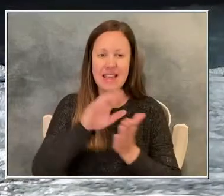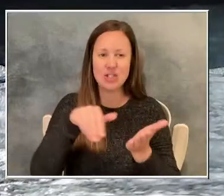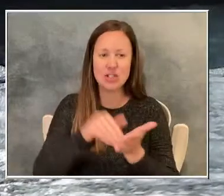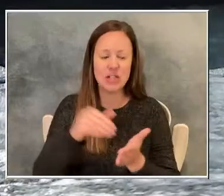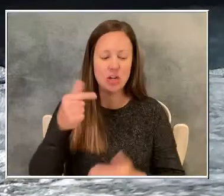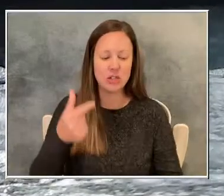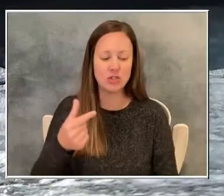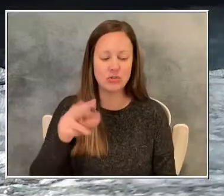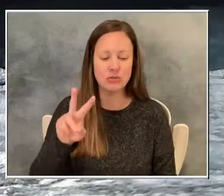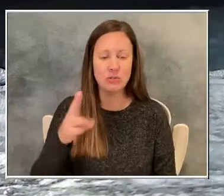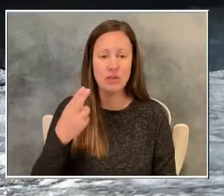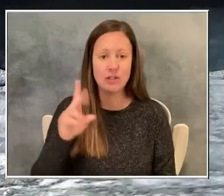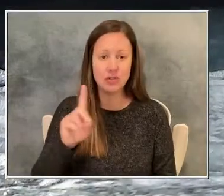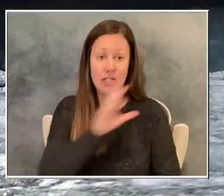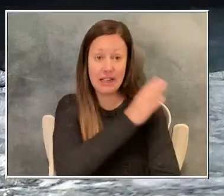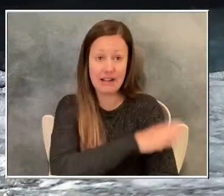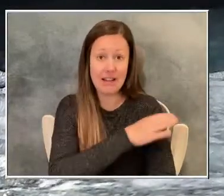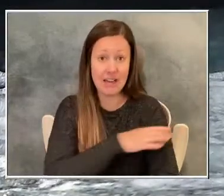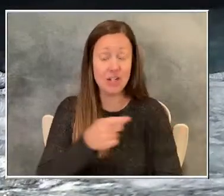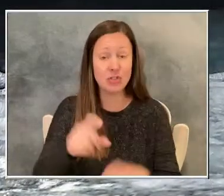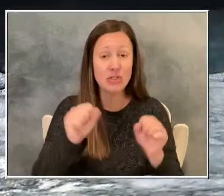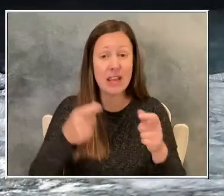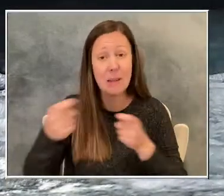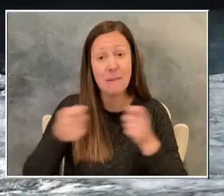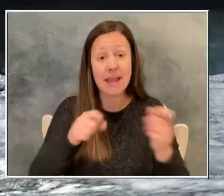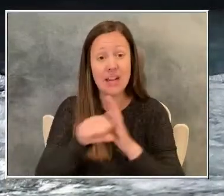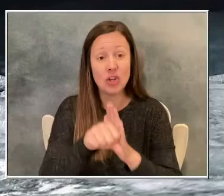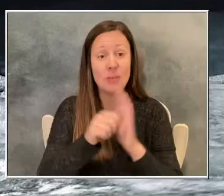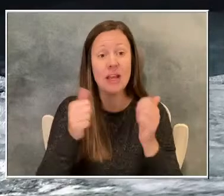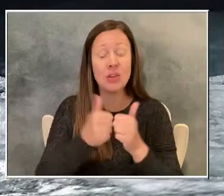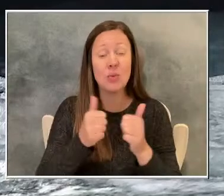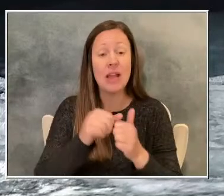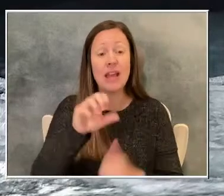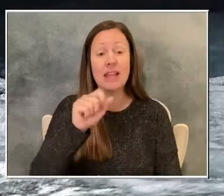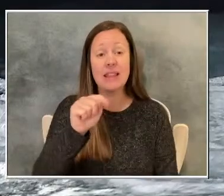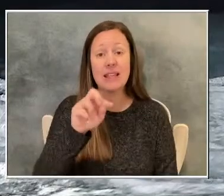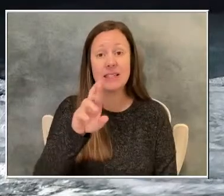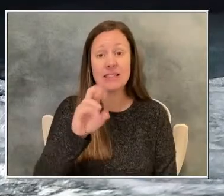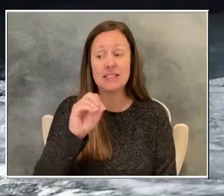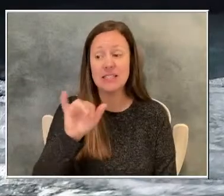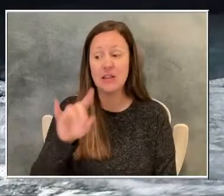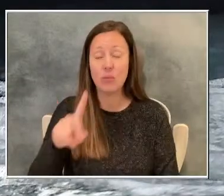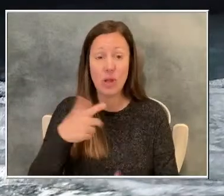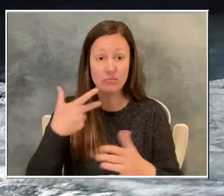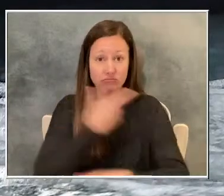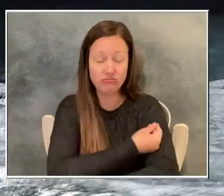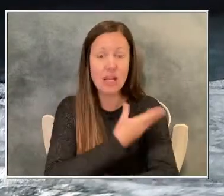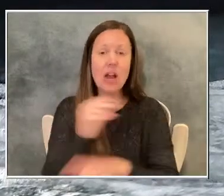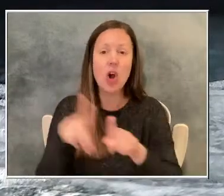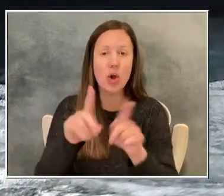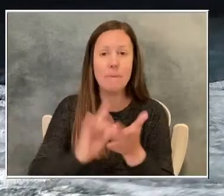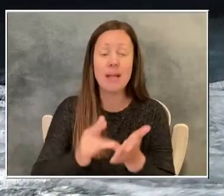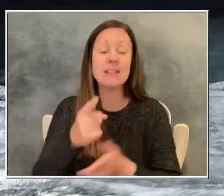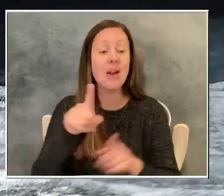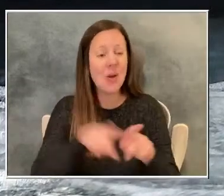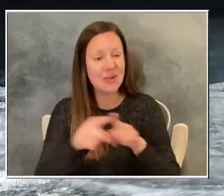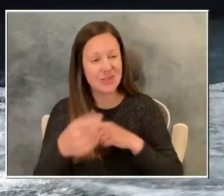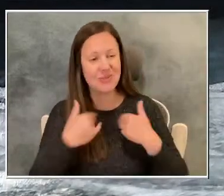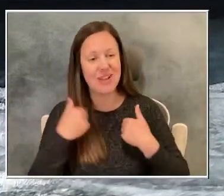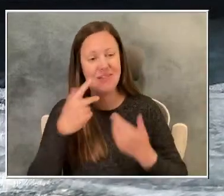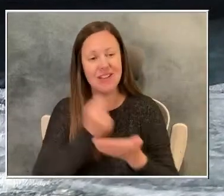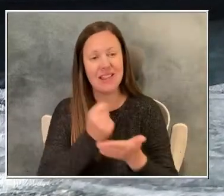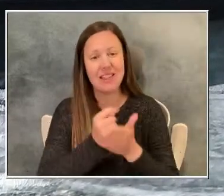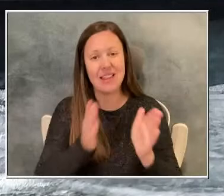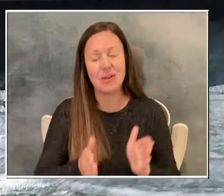is able to manage her symptoms with steroid injections and medications. She even sees a therapist here who helps her through